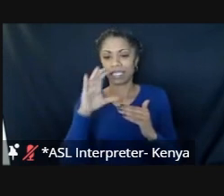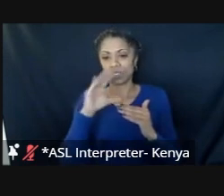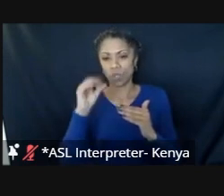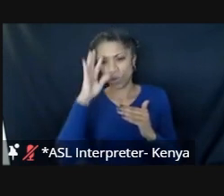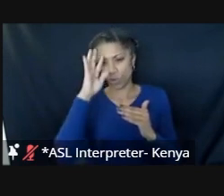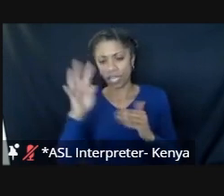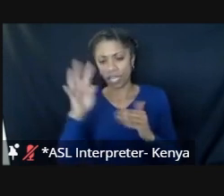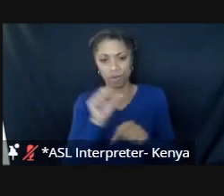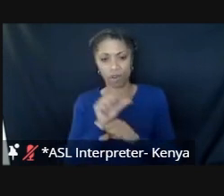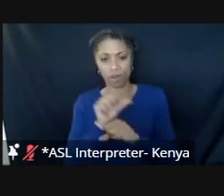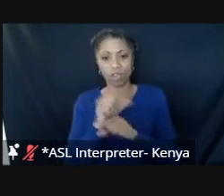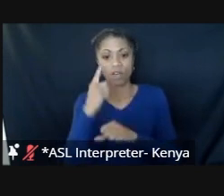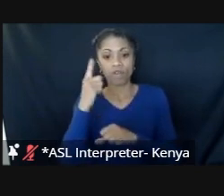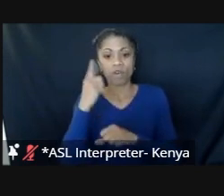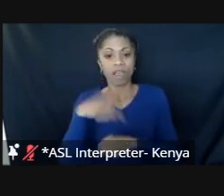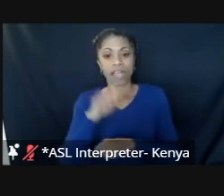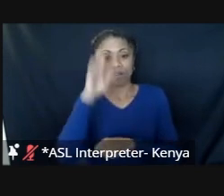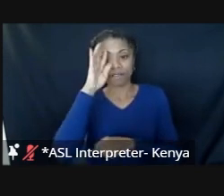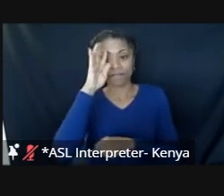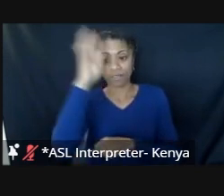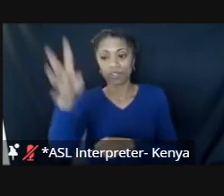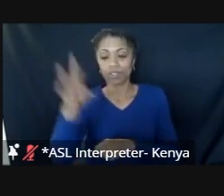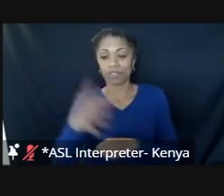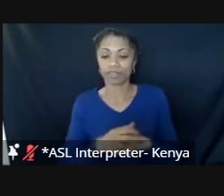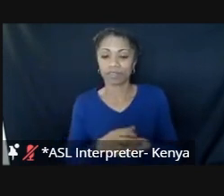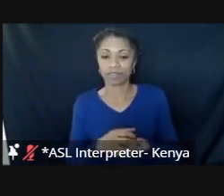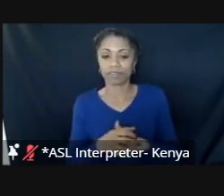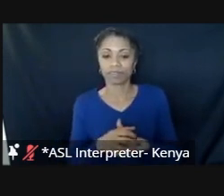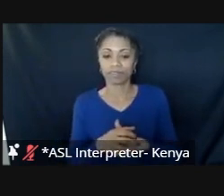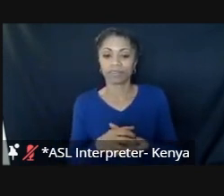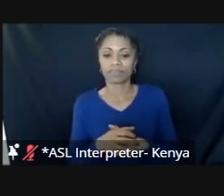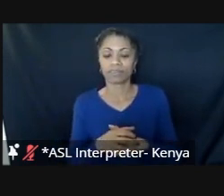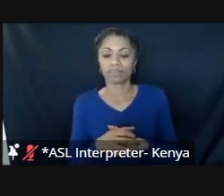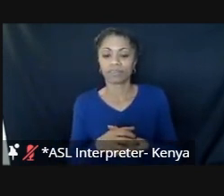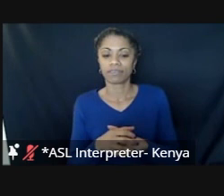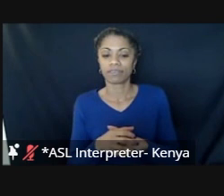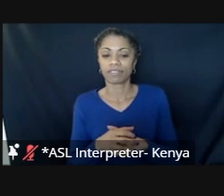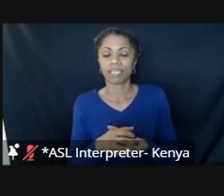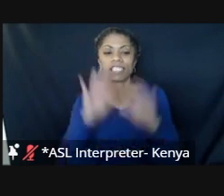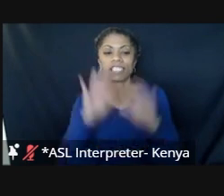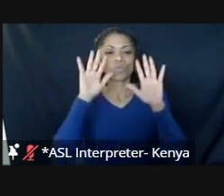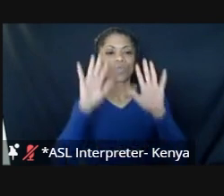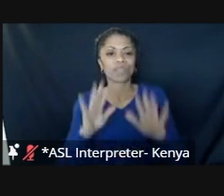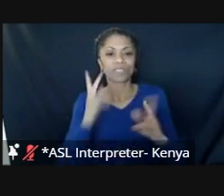in the future. So wonderful